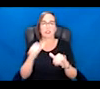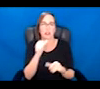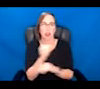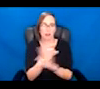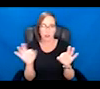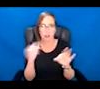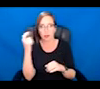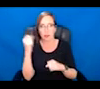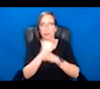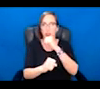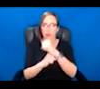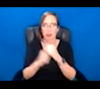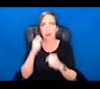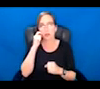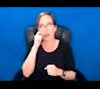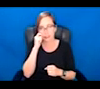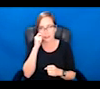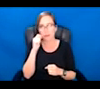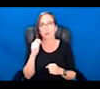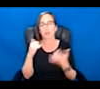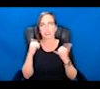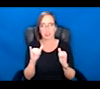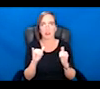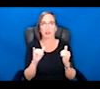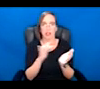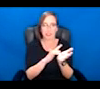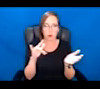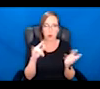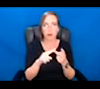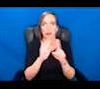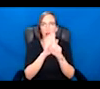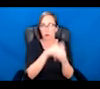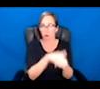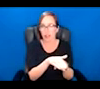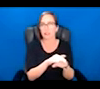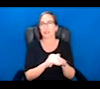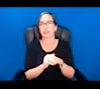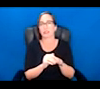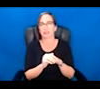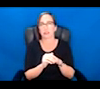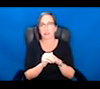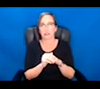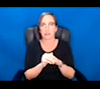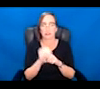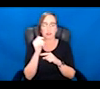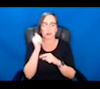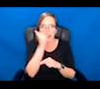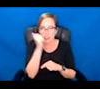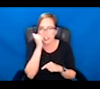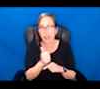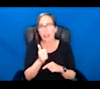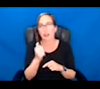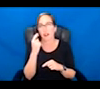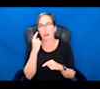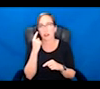structural racism continues to exploit and oppress every single second of every single minute of every single hour of every